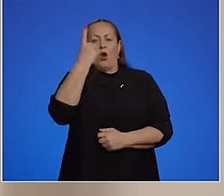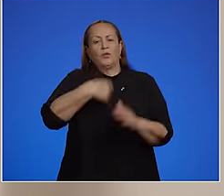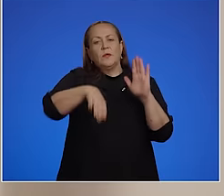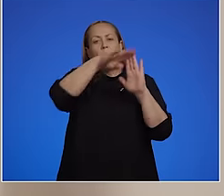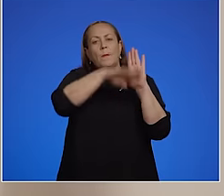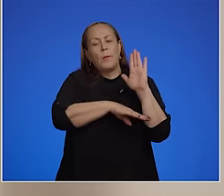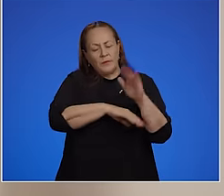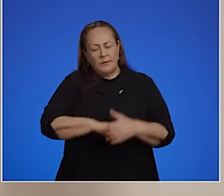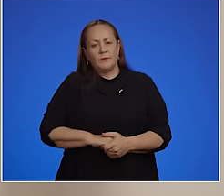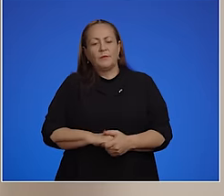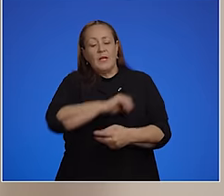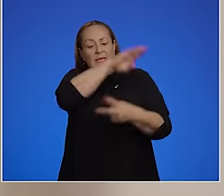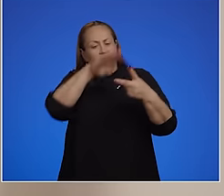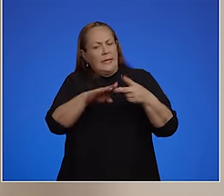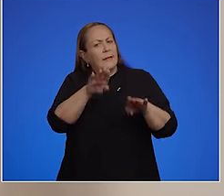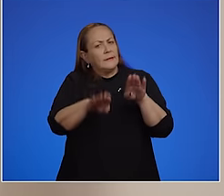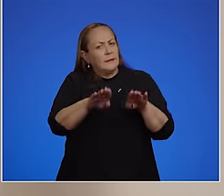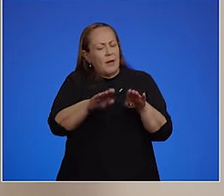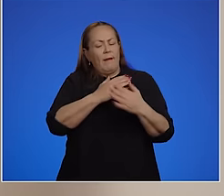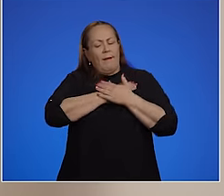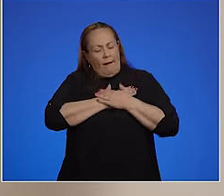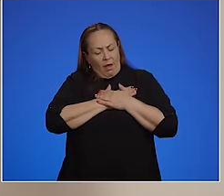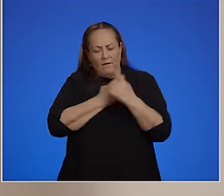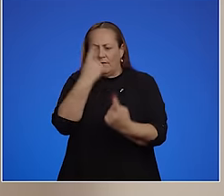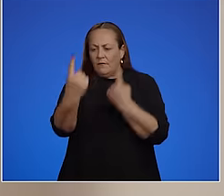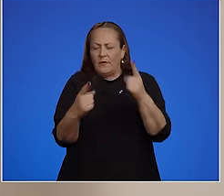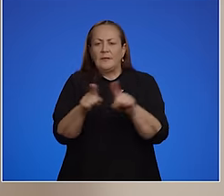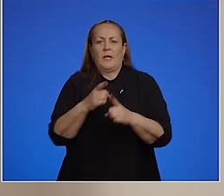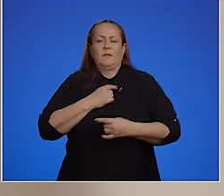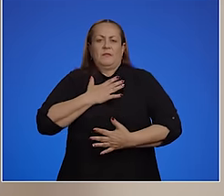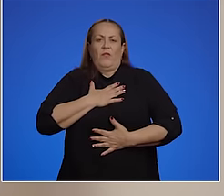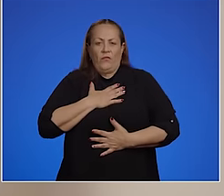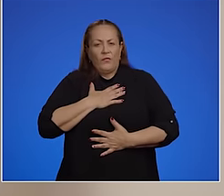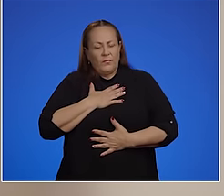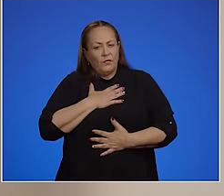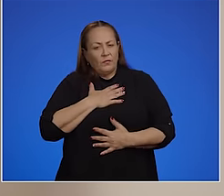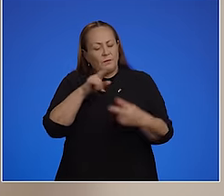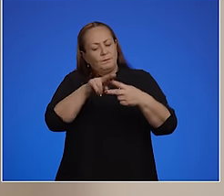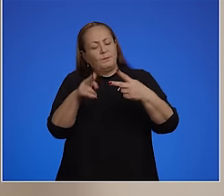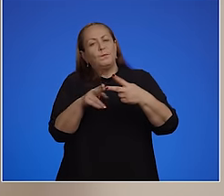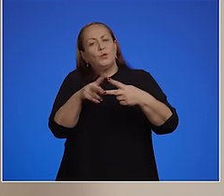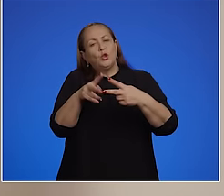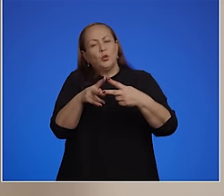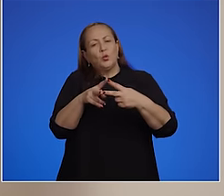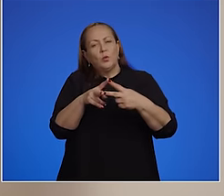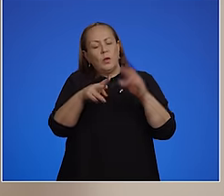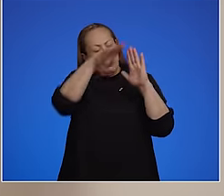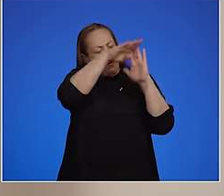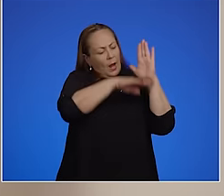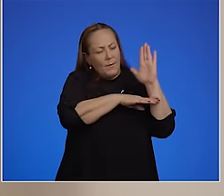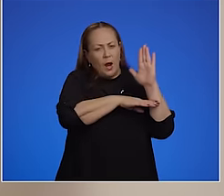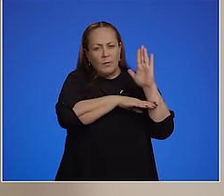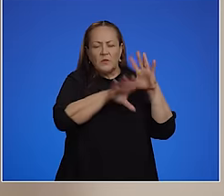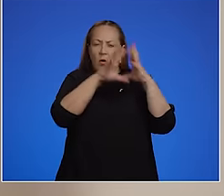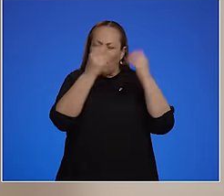The second resembles it. You must love your neighbor as yourself. On these two commandments hang the whole law and